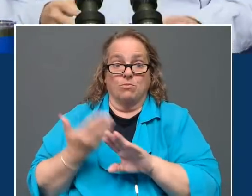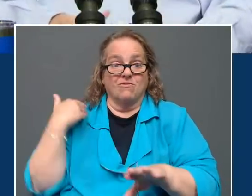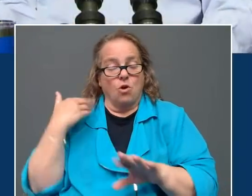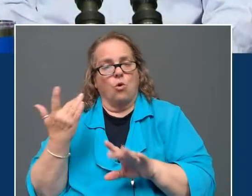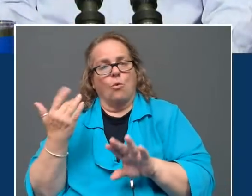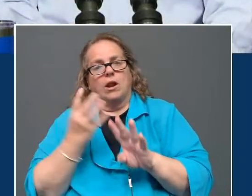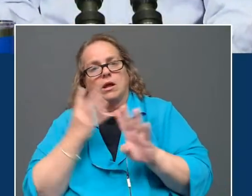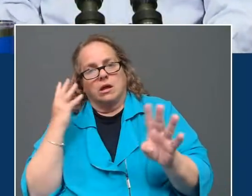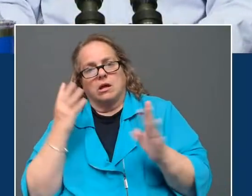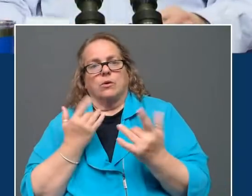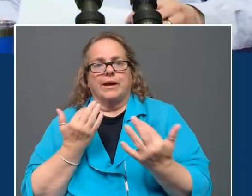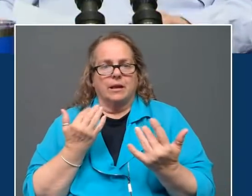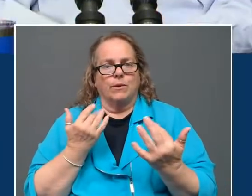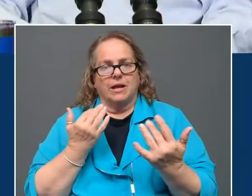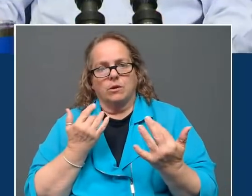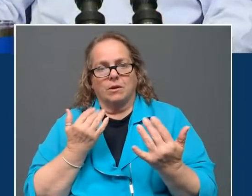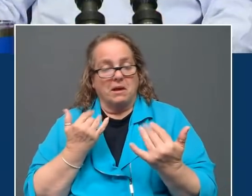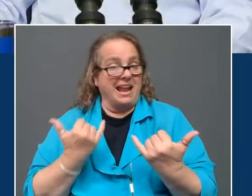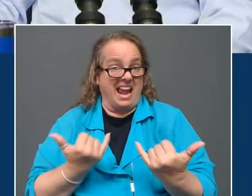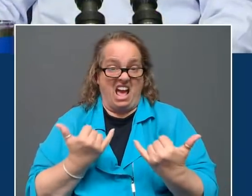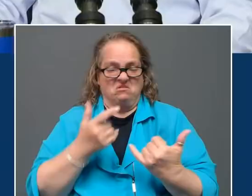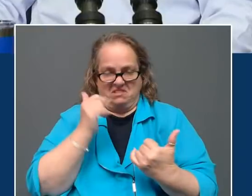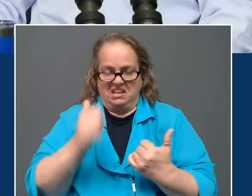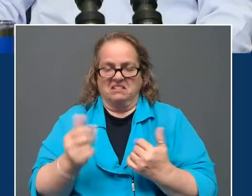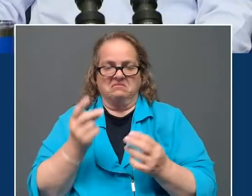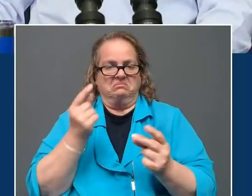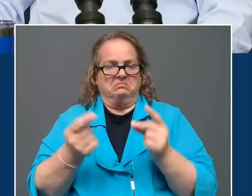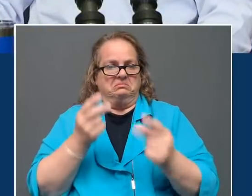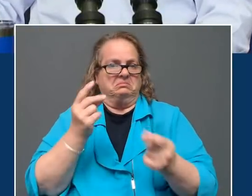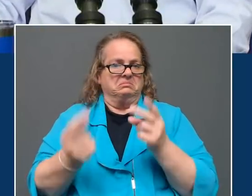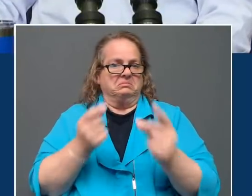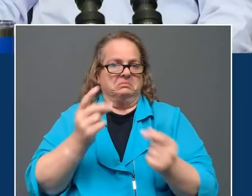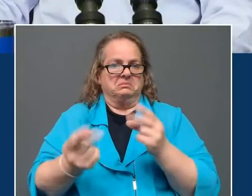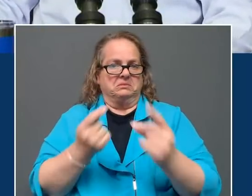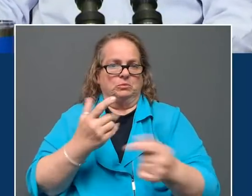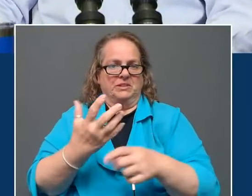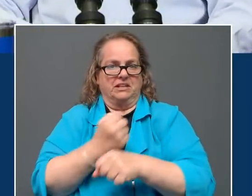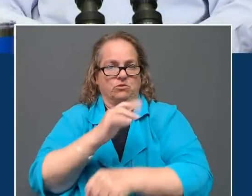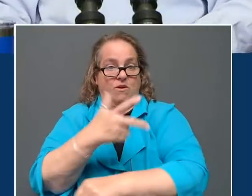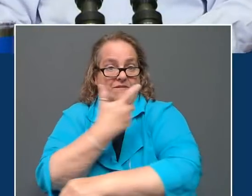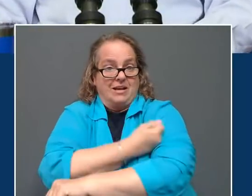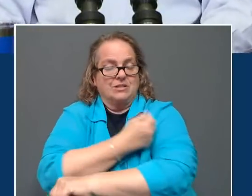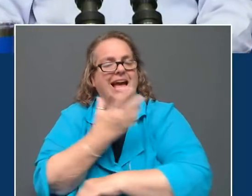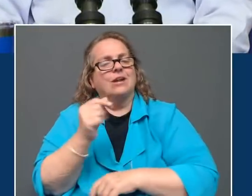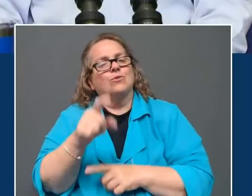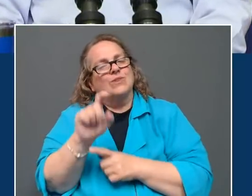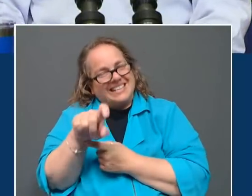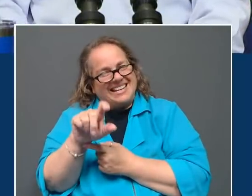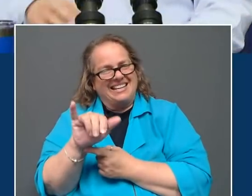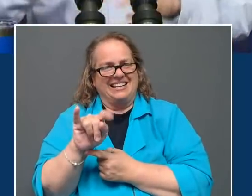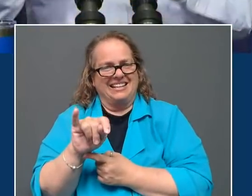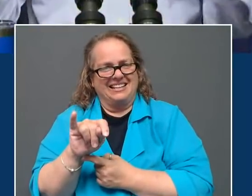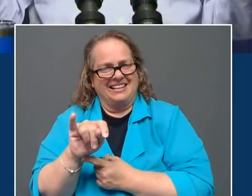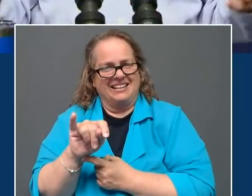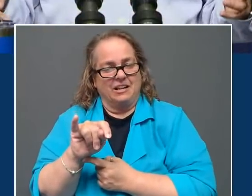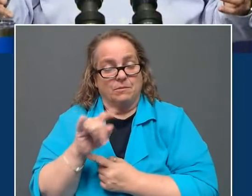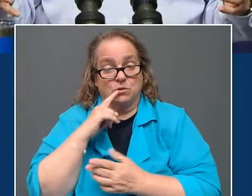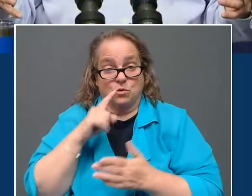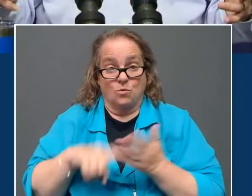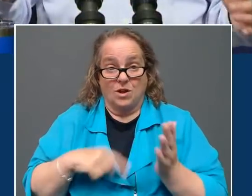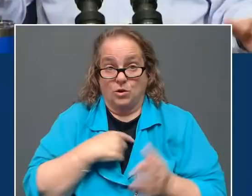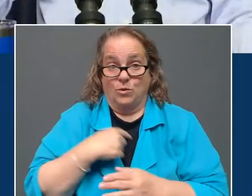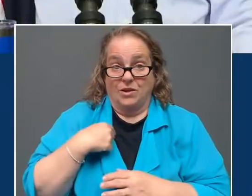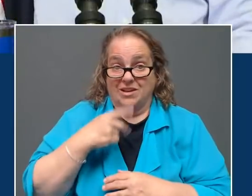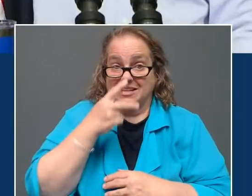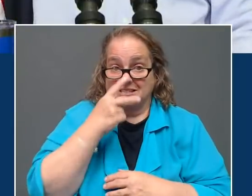very quickly and get that vaccination. And you need to get the vaccination because what we are seeing, especially amongst young